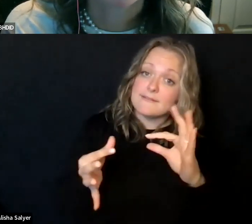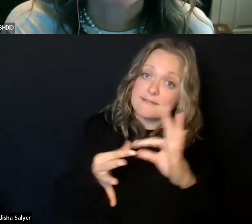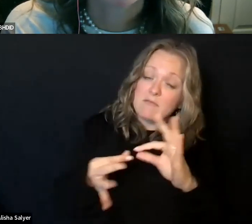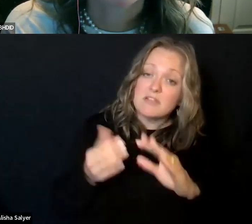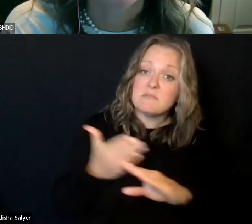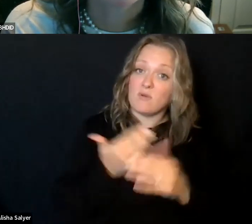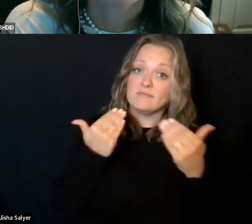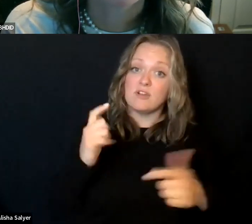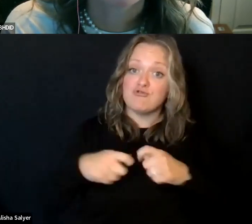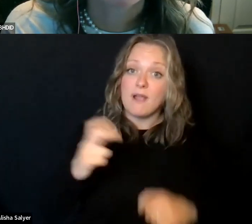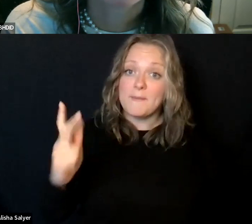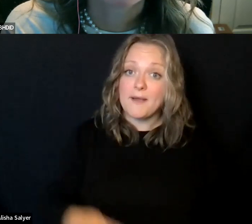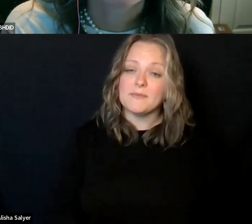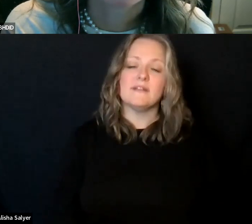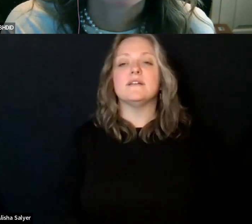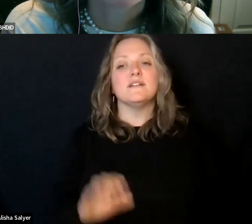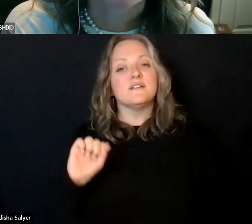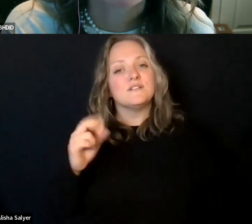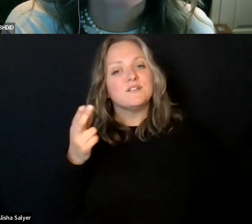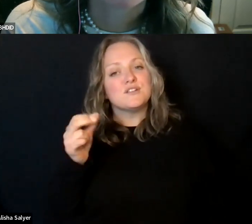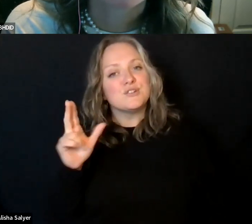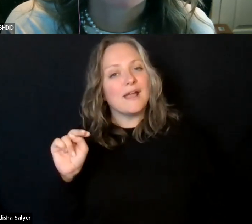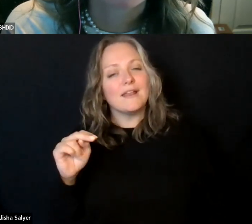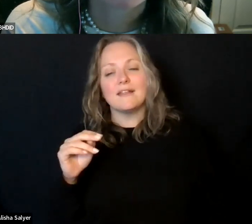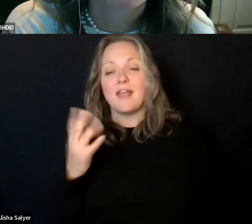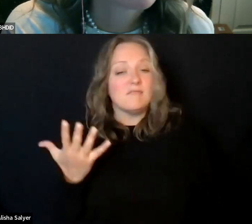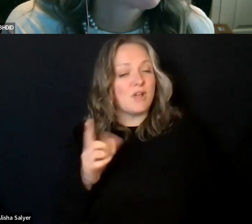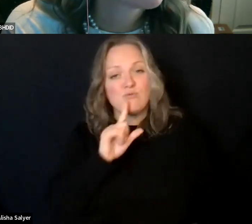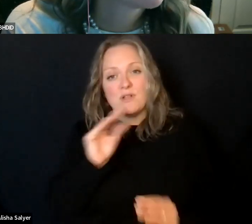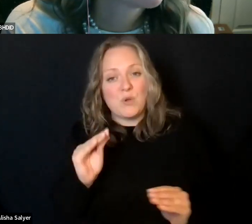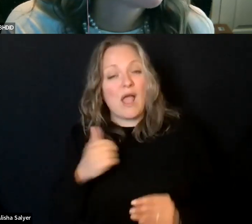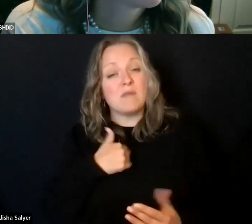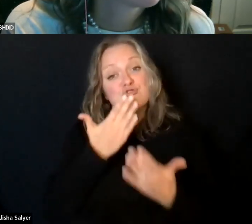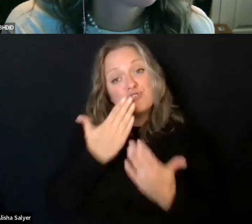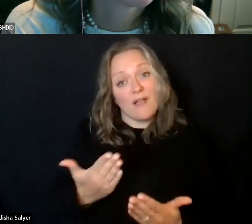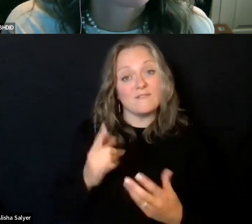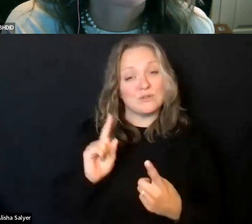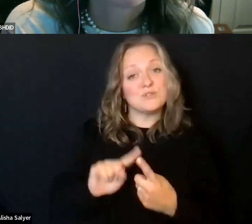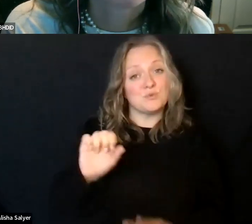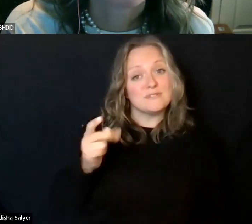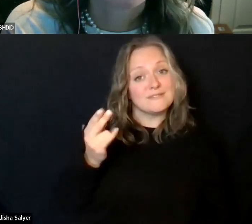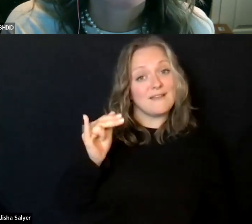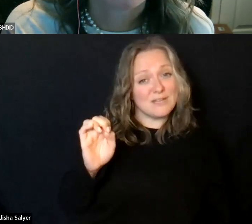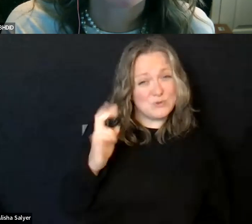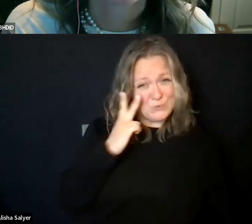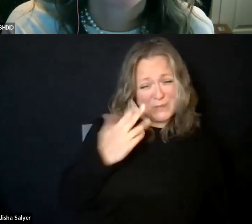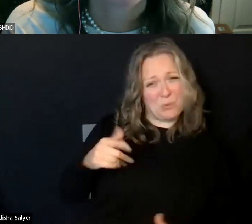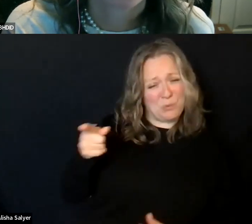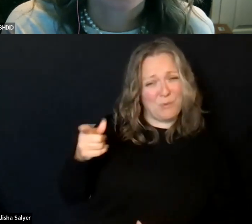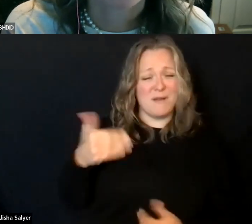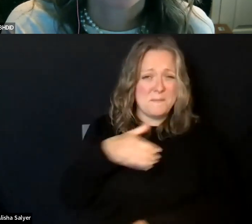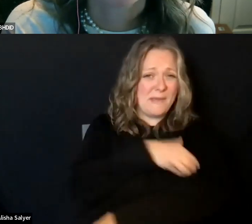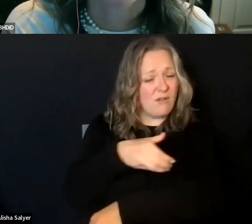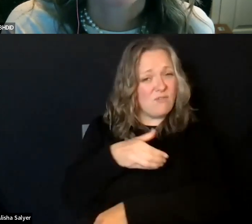No, I'm just grateful I have Stephanie. I hope you guys can see why that. I'm serious that youth lived expertise. We really need those in the